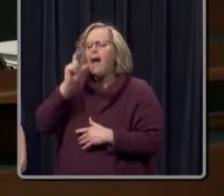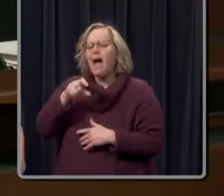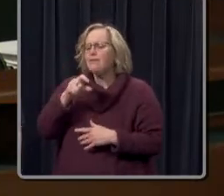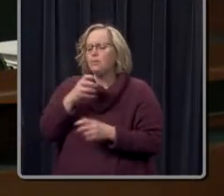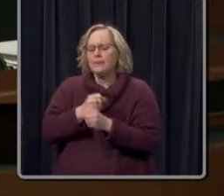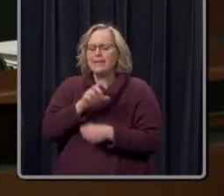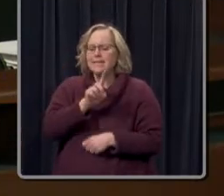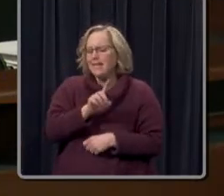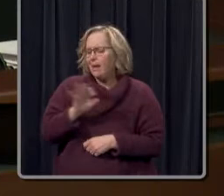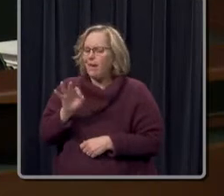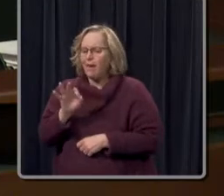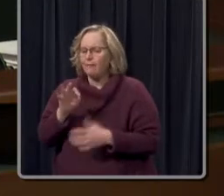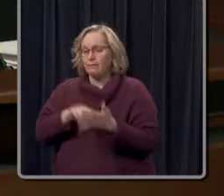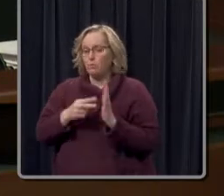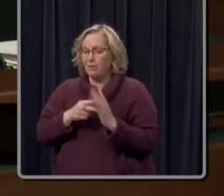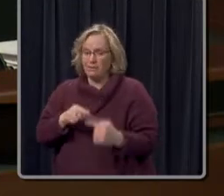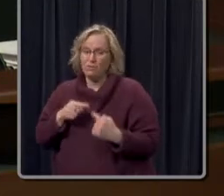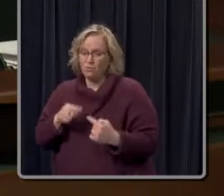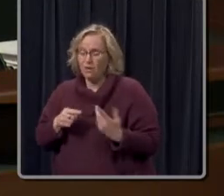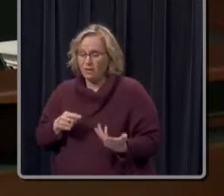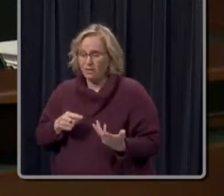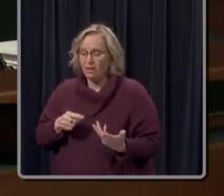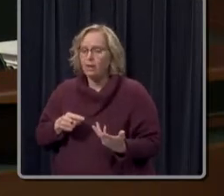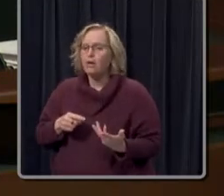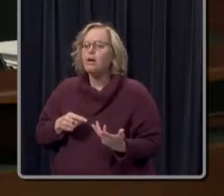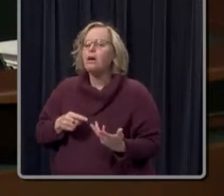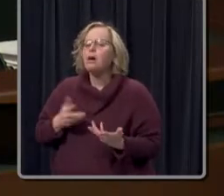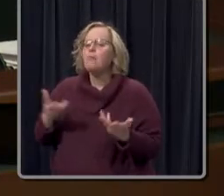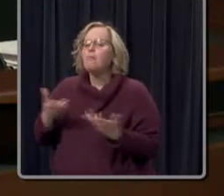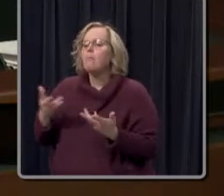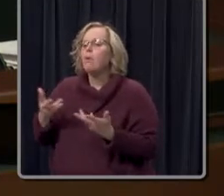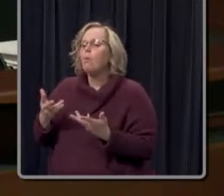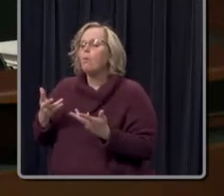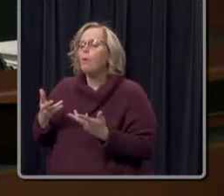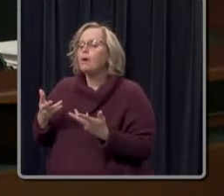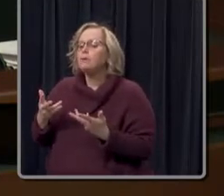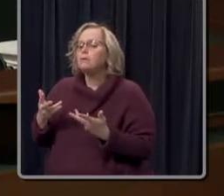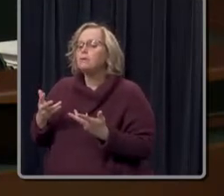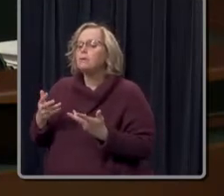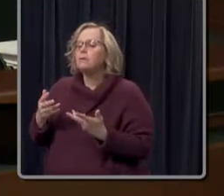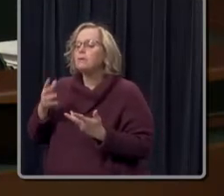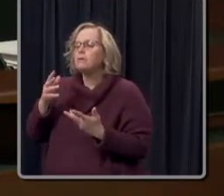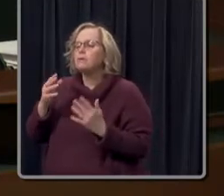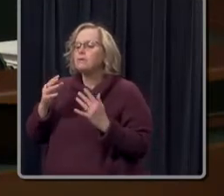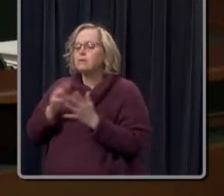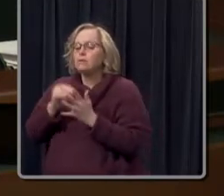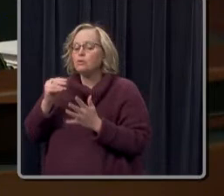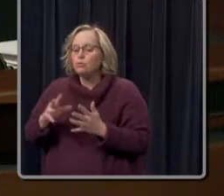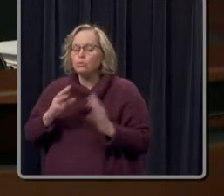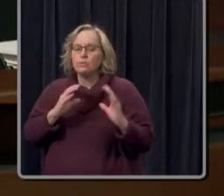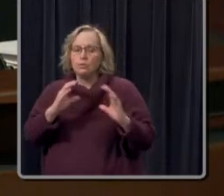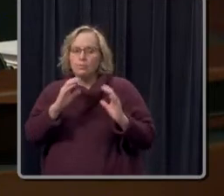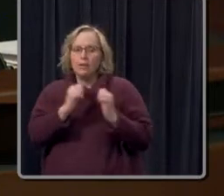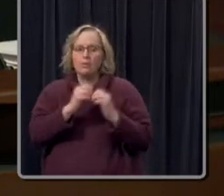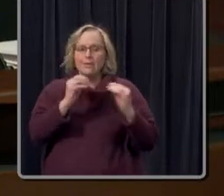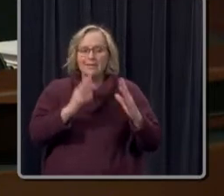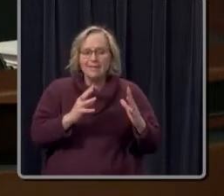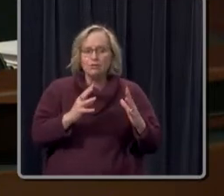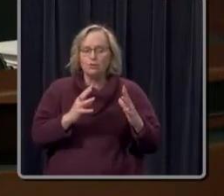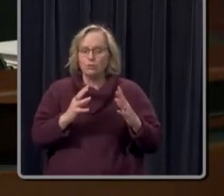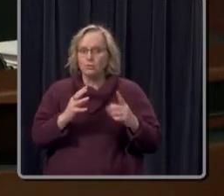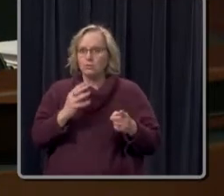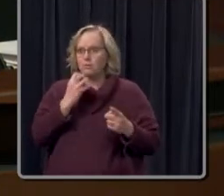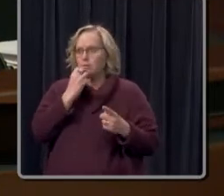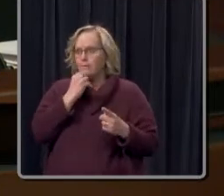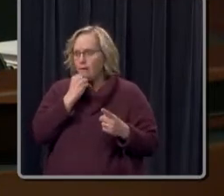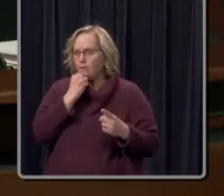be struggling, right? But what they communicate with their teachers, their instructors, is invaluable,